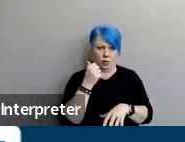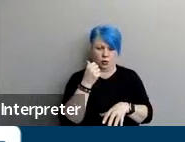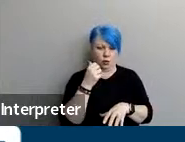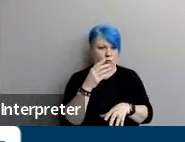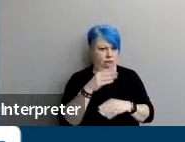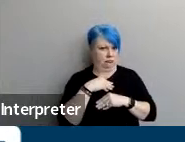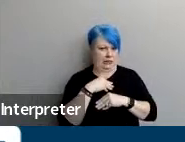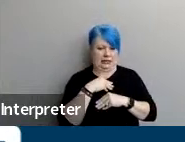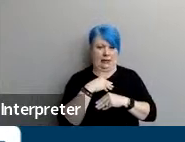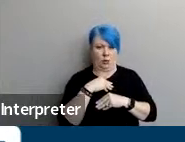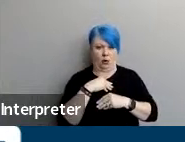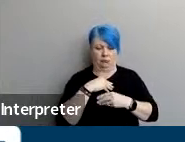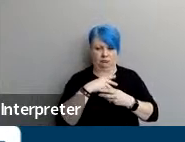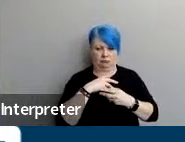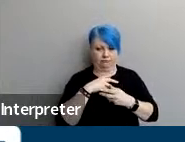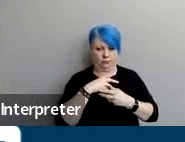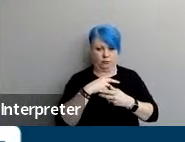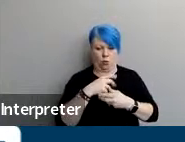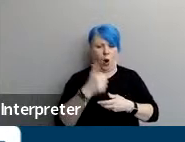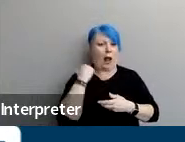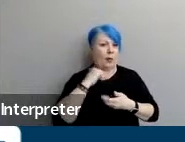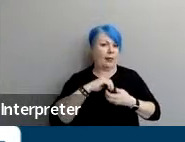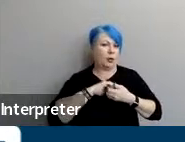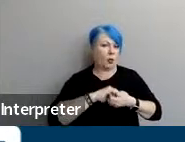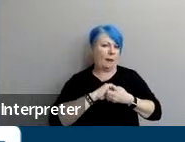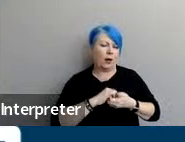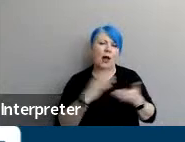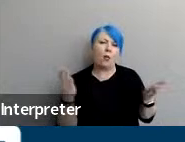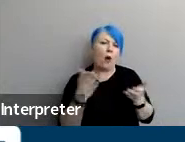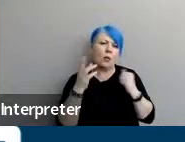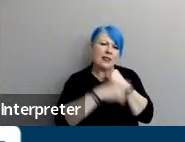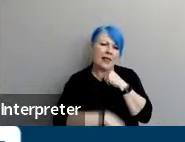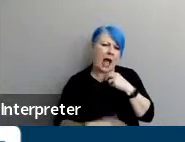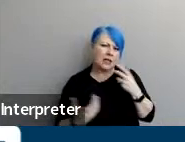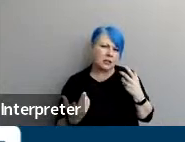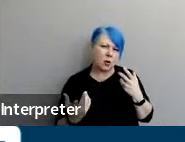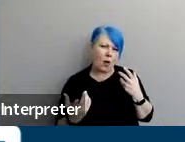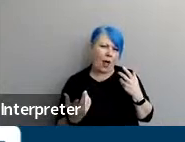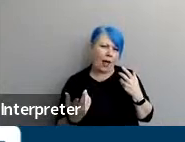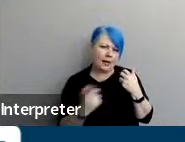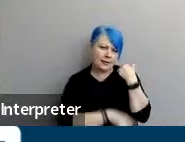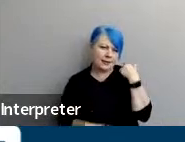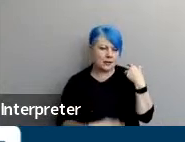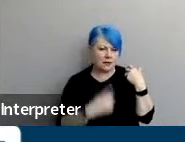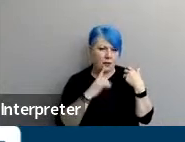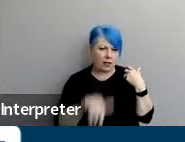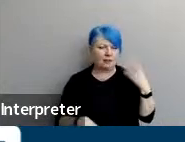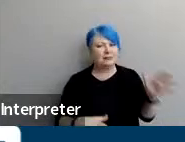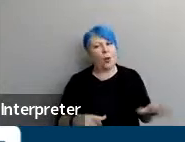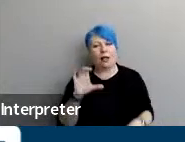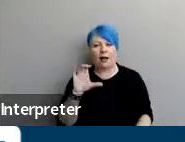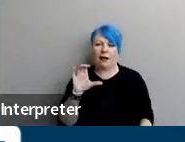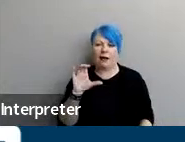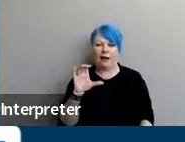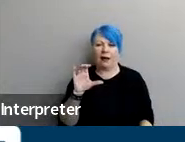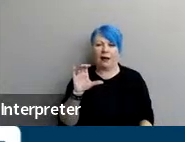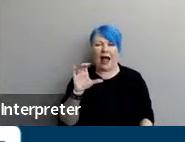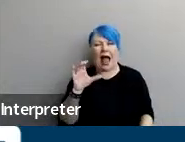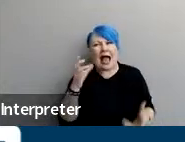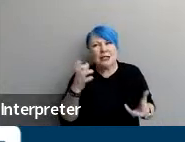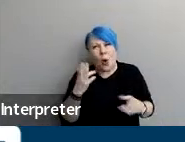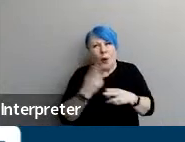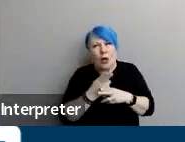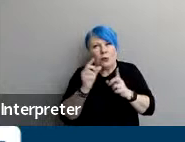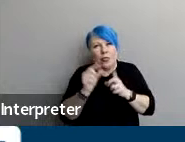for them to cooperate more? Absolutely. I think one of the consequences, and I don't want to call it a consequence, but I want to say one of the